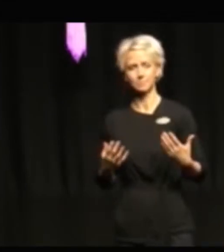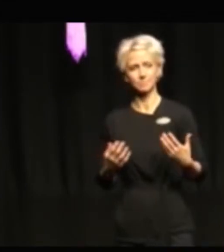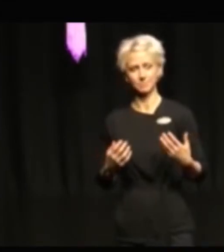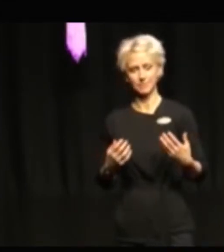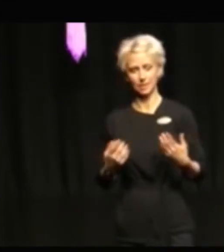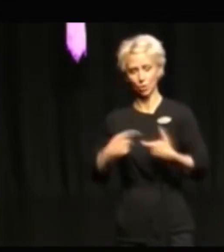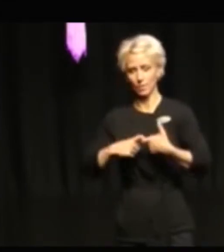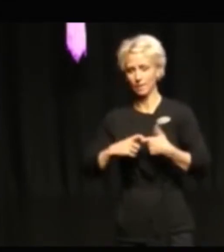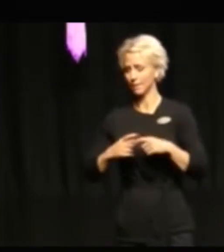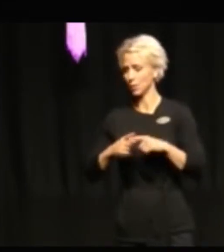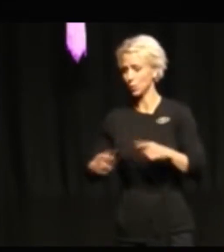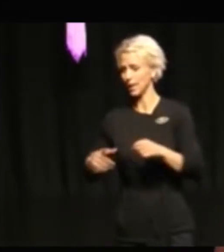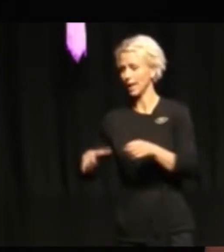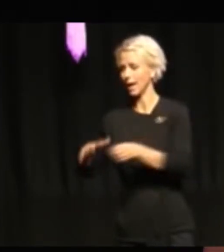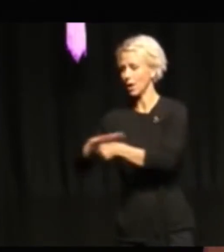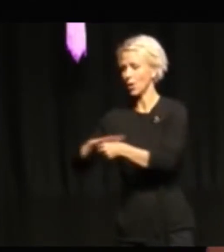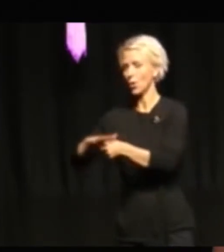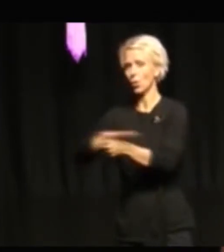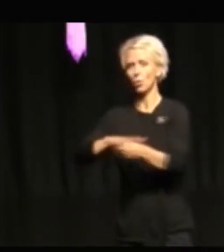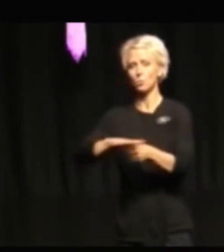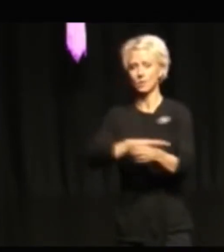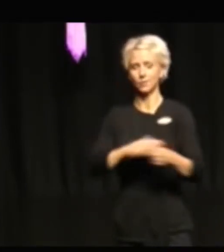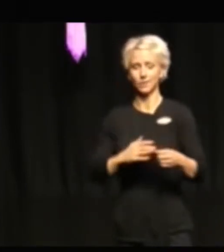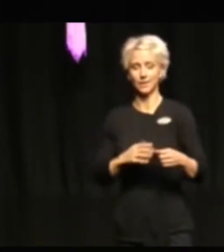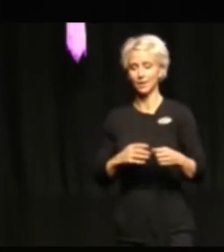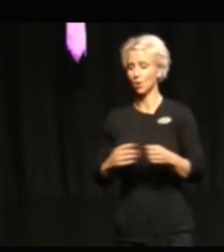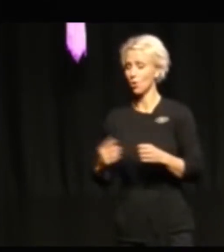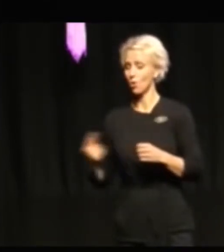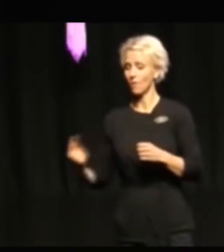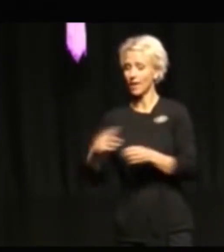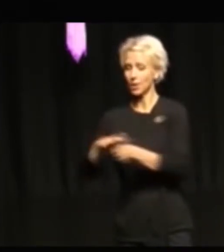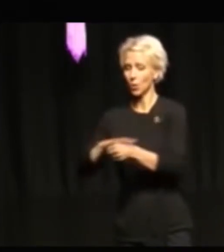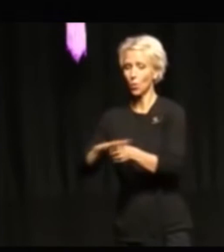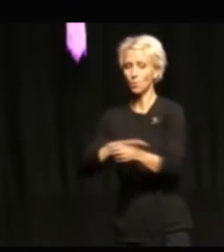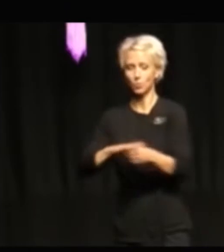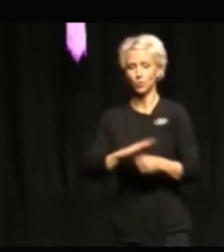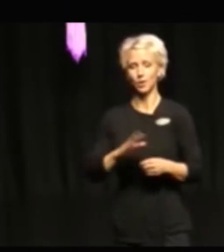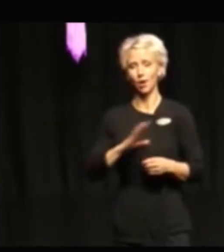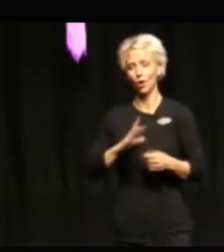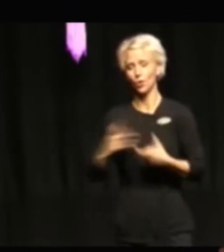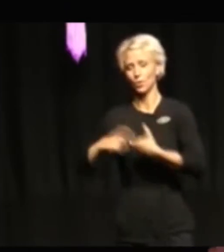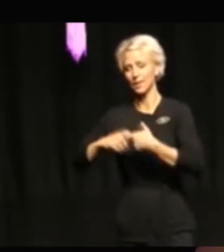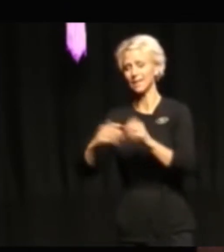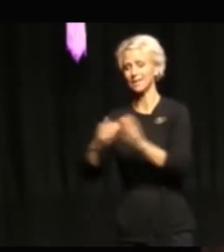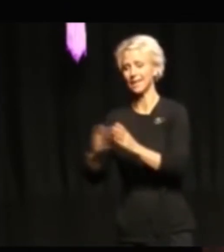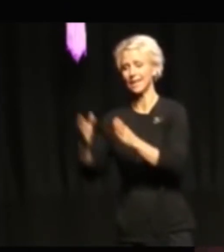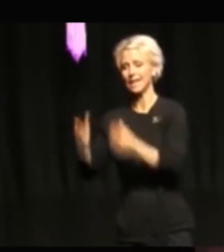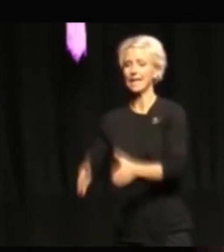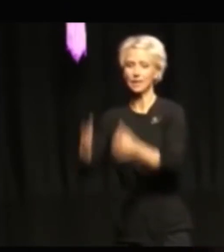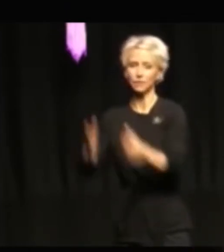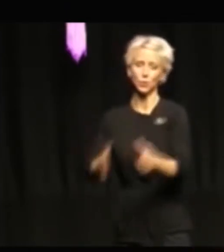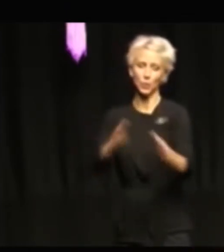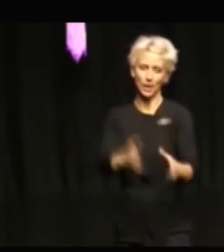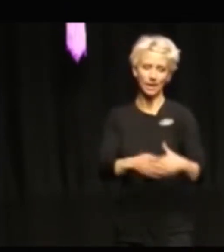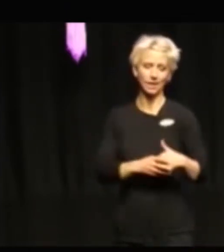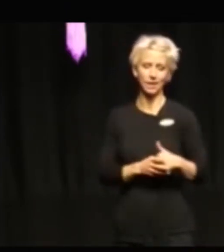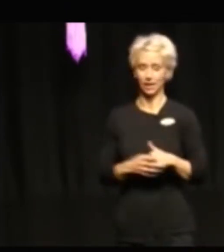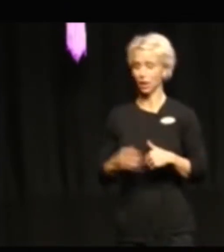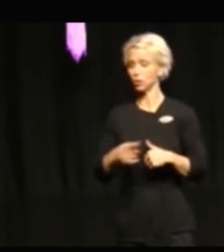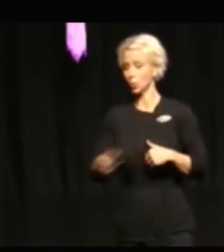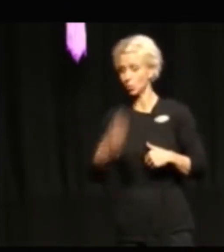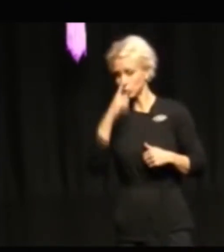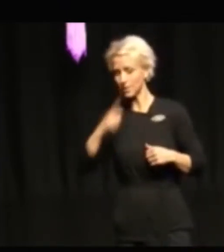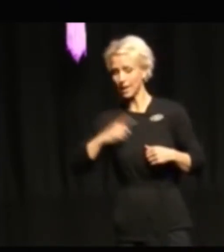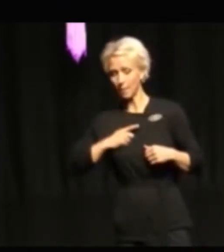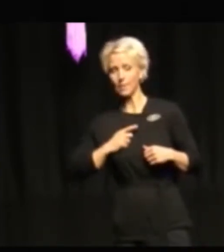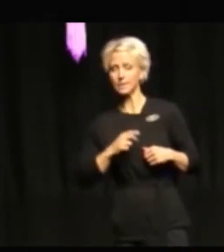territorial relationship between individuals, the rights holder, and the state, the duty holder.